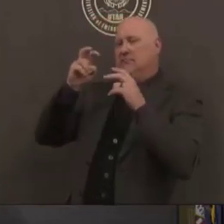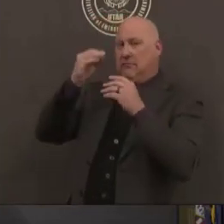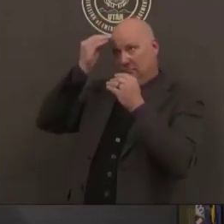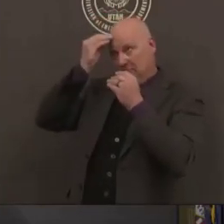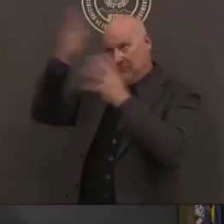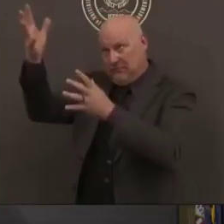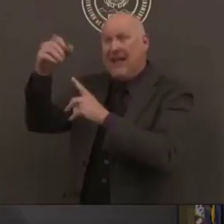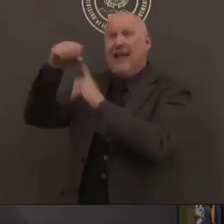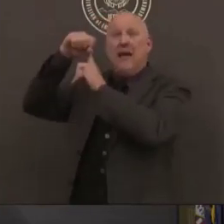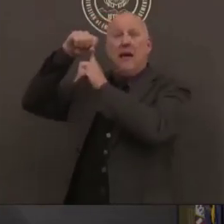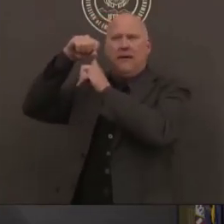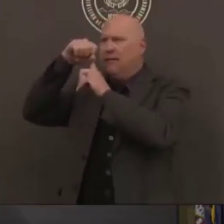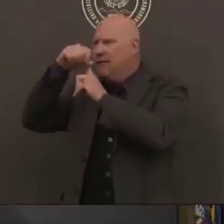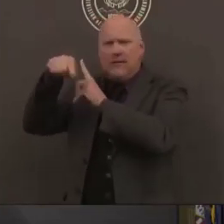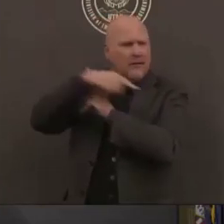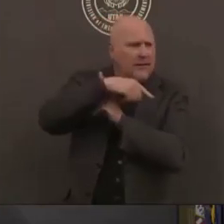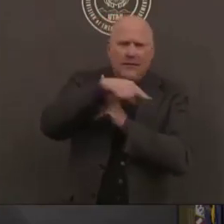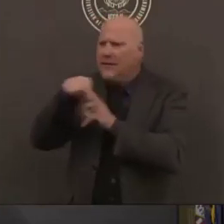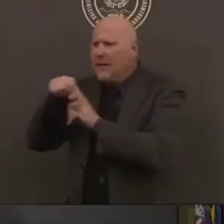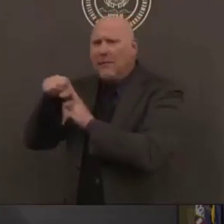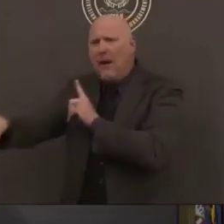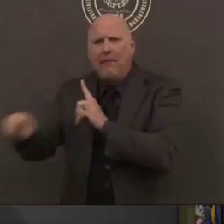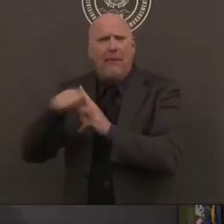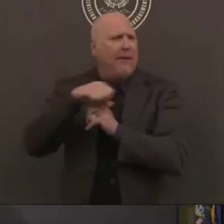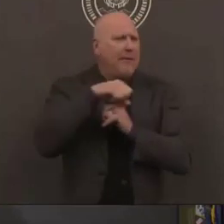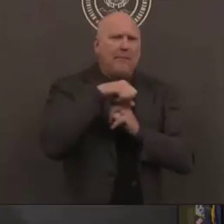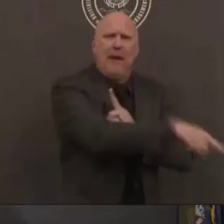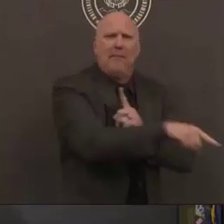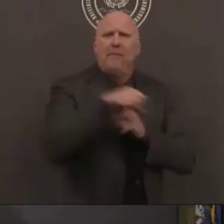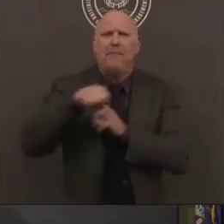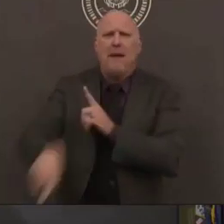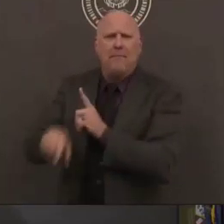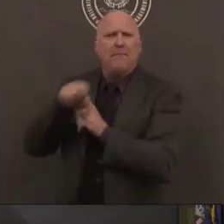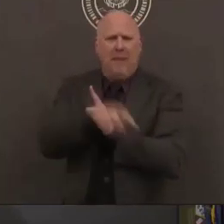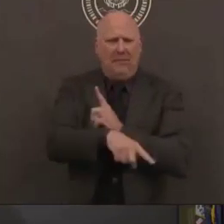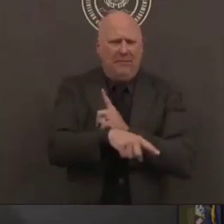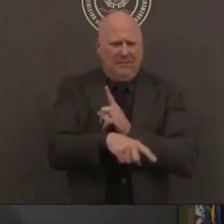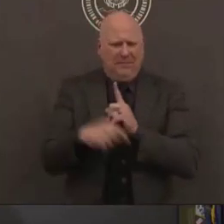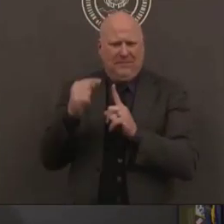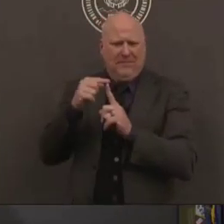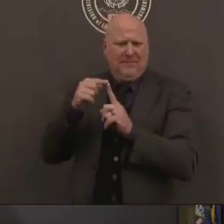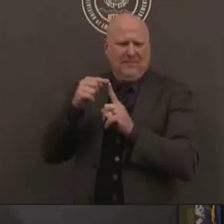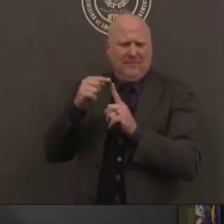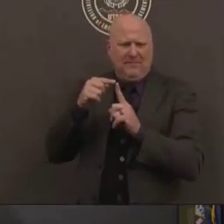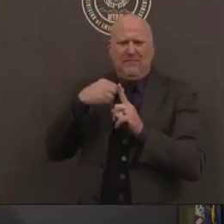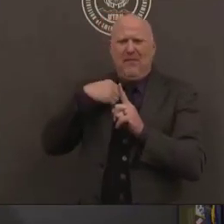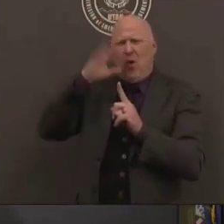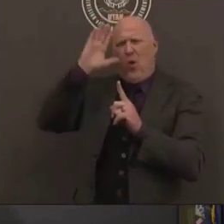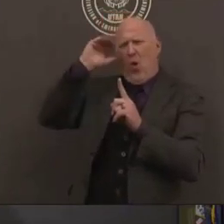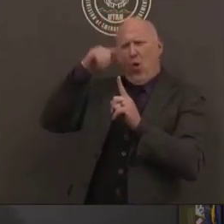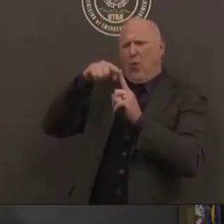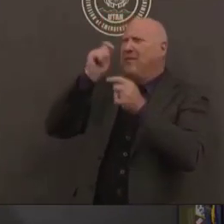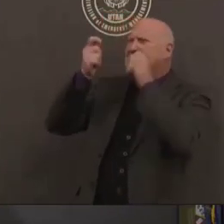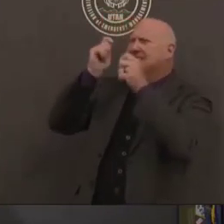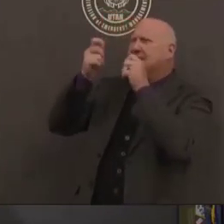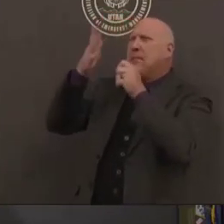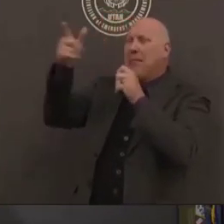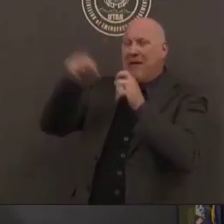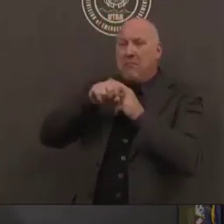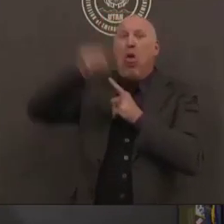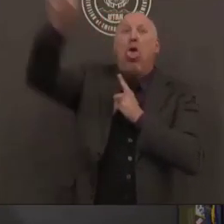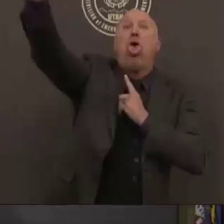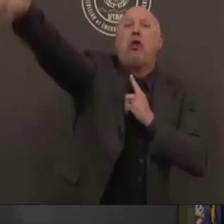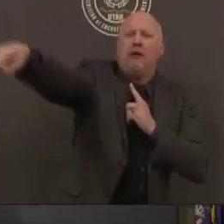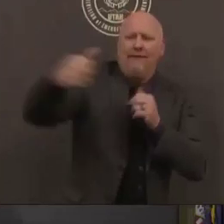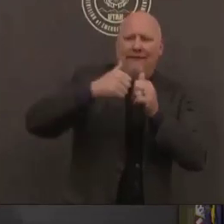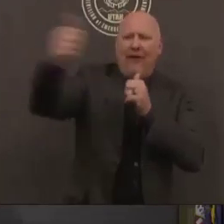future, those alerts will go to an area no more than 1/10 of a mile outside of the area you want